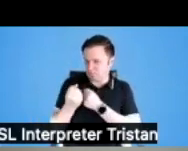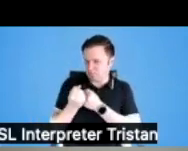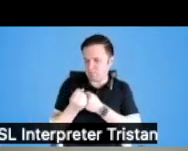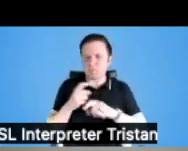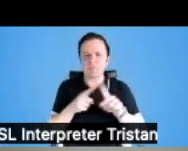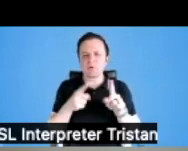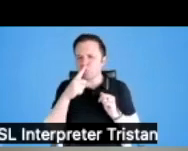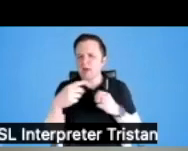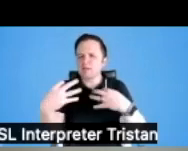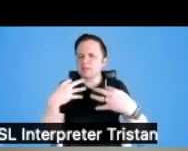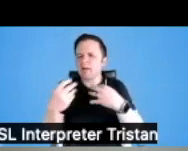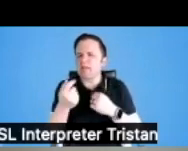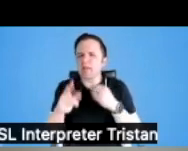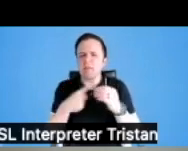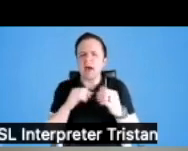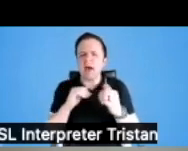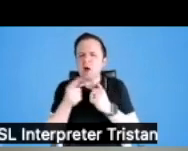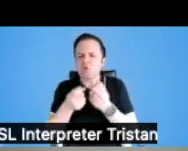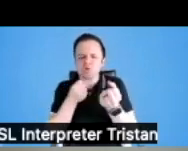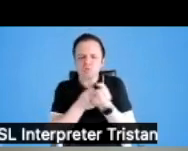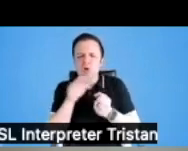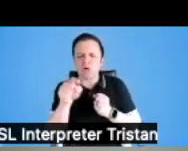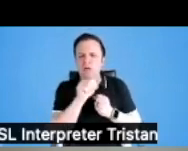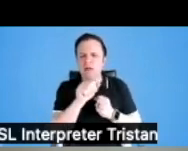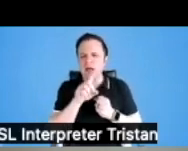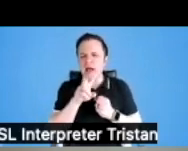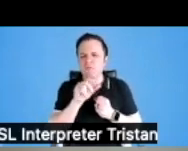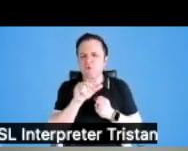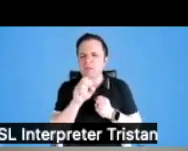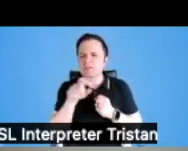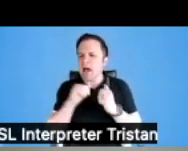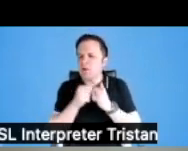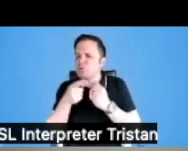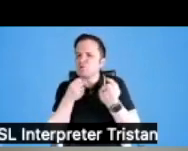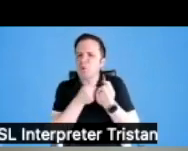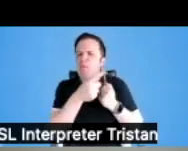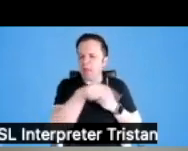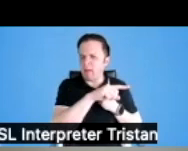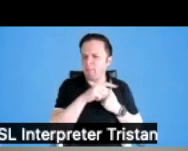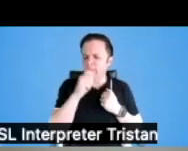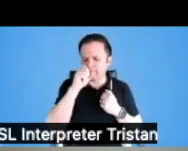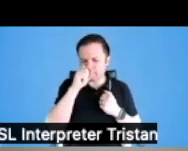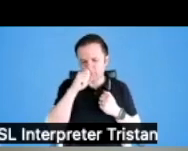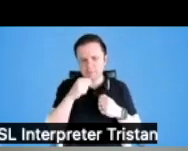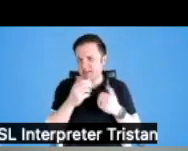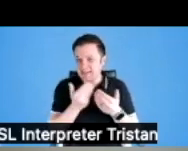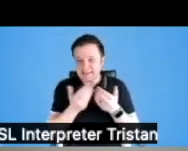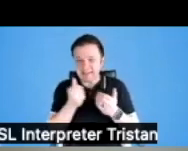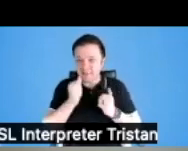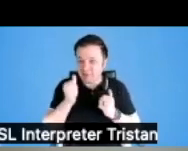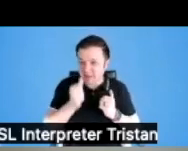little bit about how you're supporting advocates in this day to day? I mean, as you said, it's difficult, it's challenging day in and day